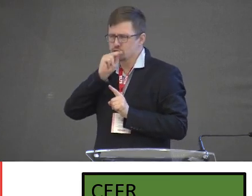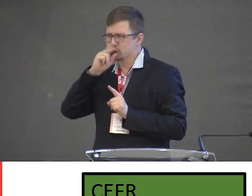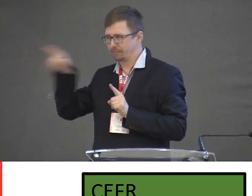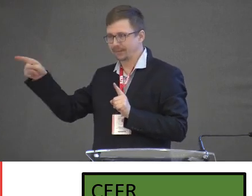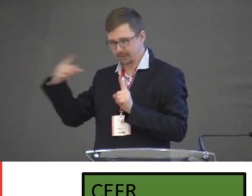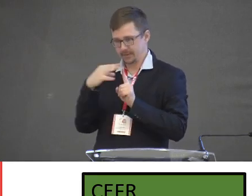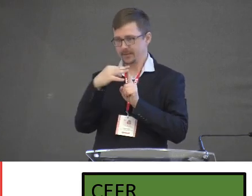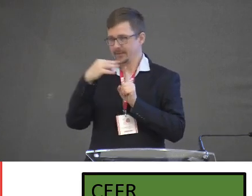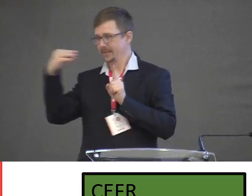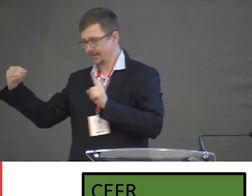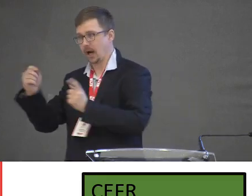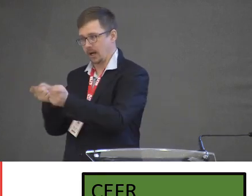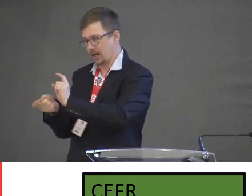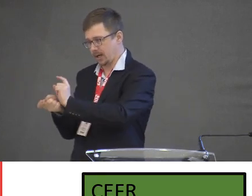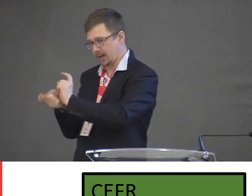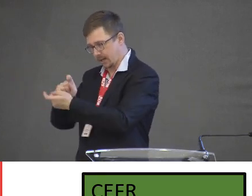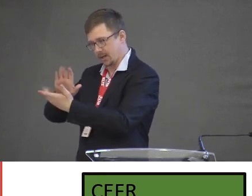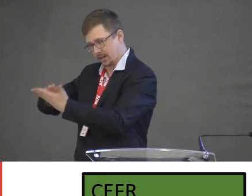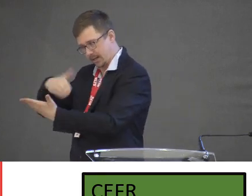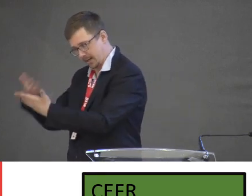using the